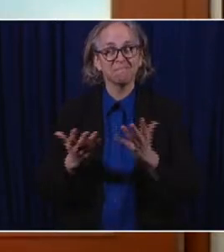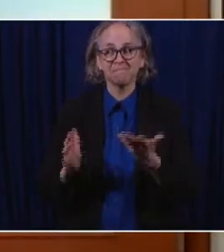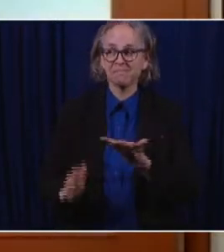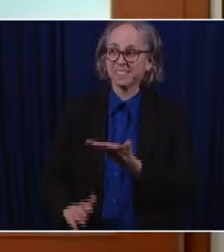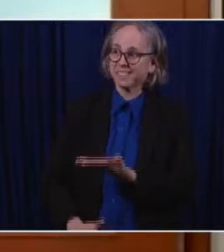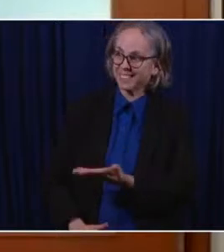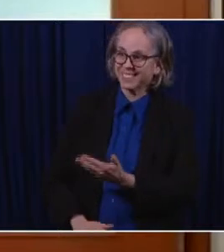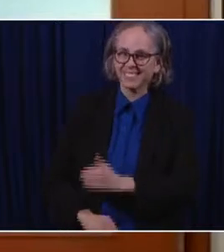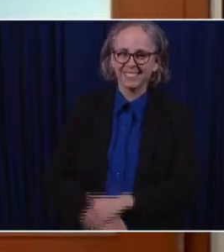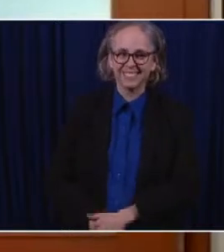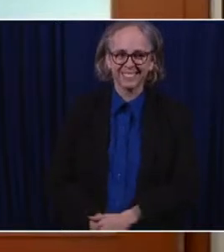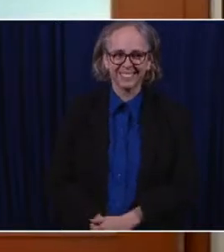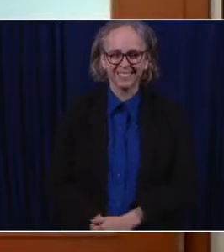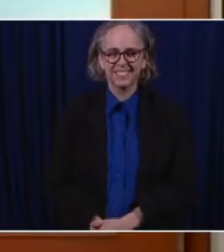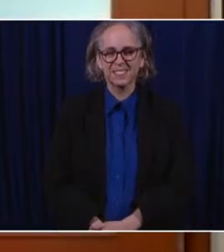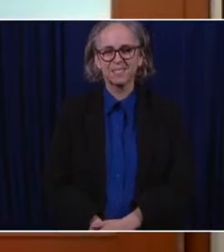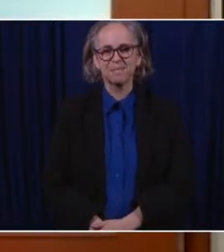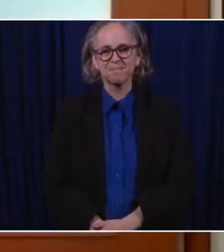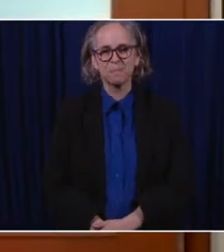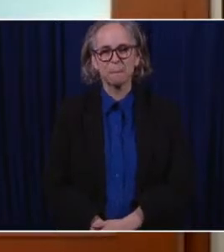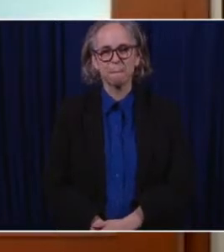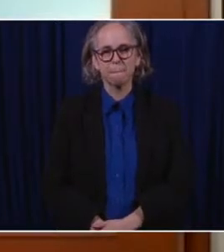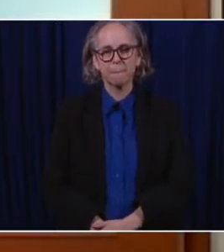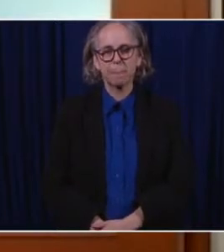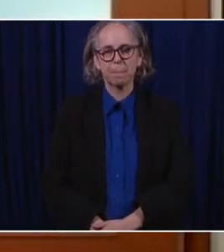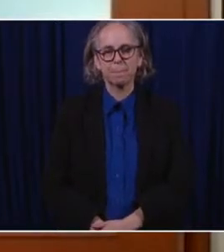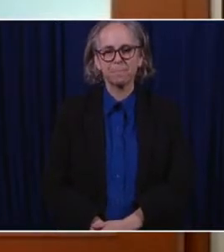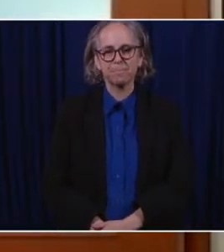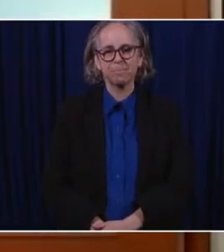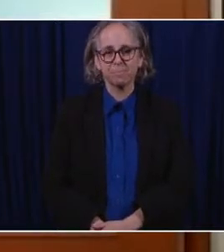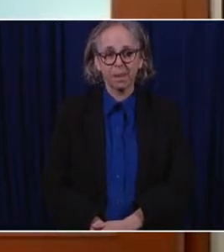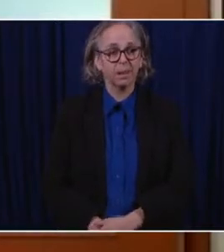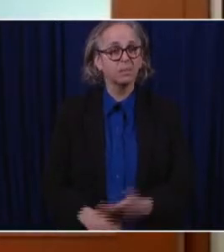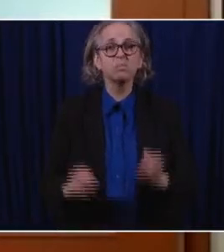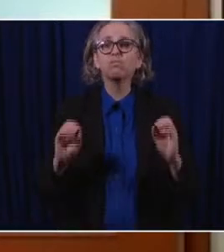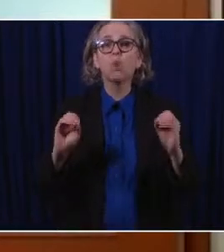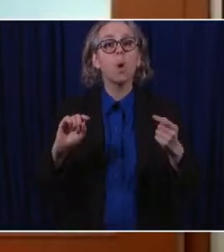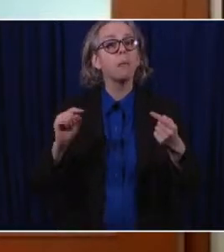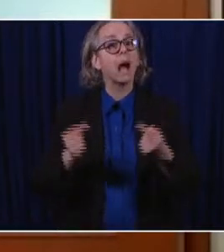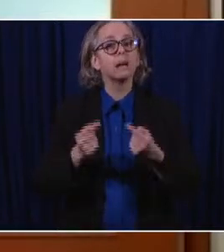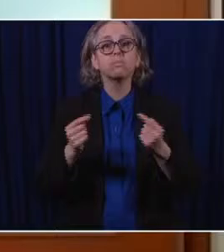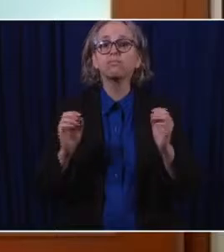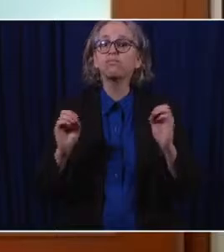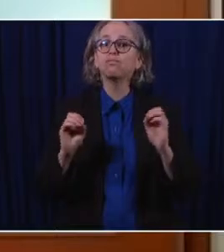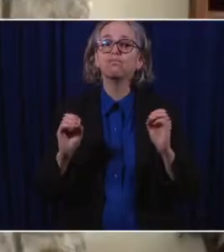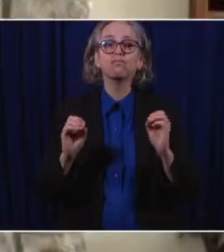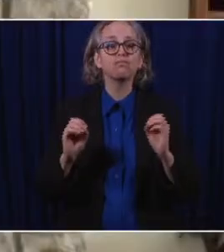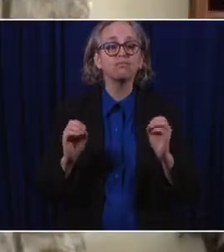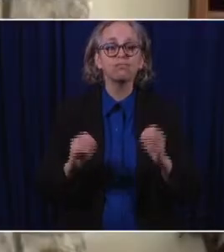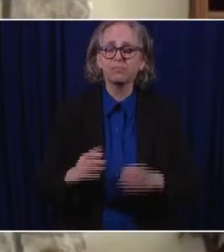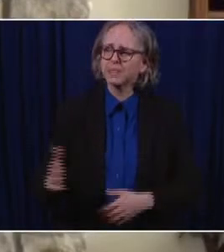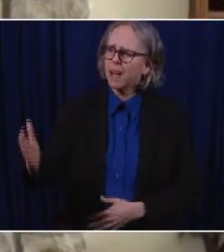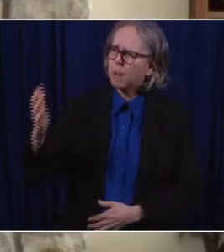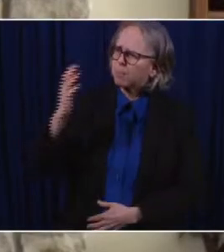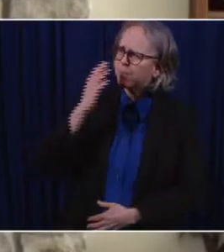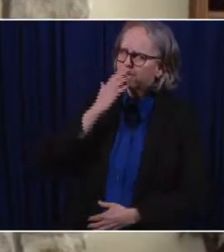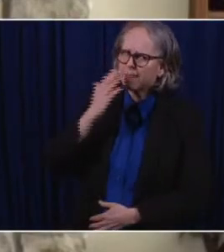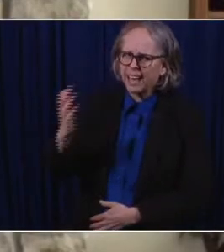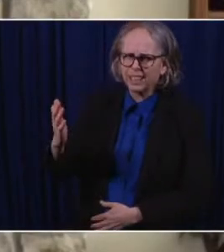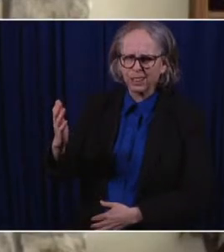That's quick. it. Painless. Easy. All right. Well, we thank both of you very much, and we hope you have a great day